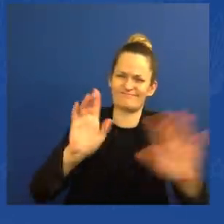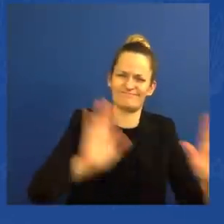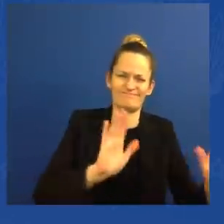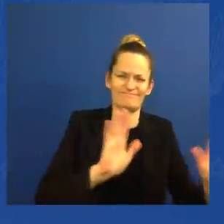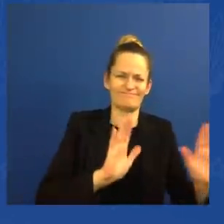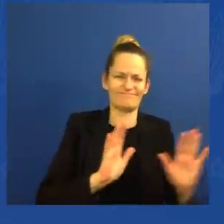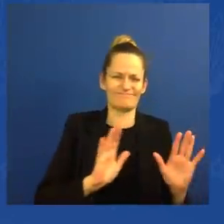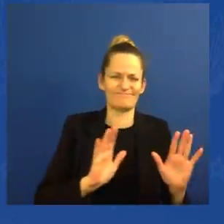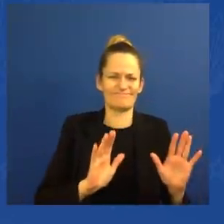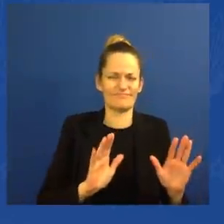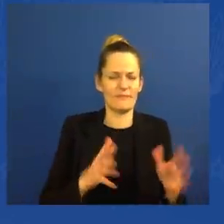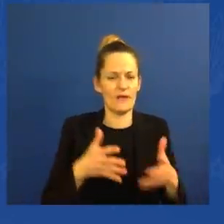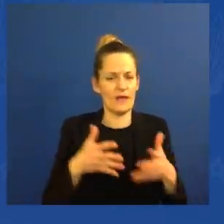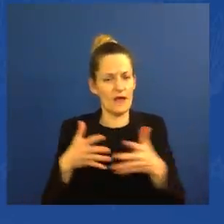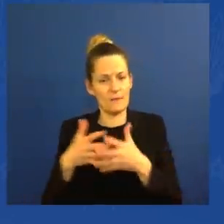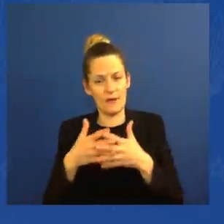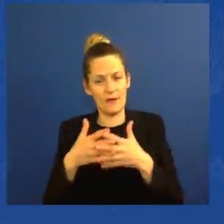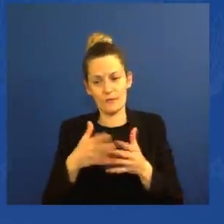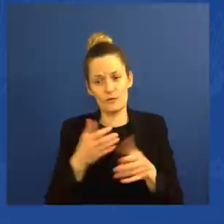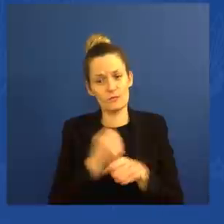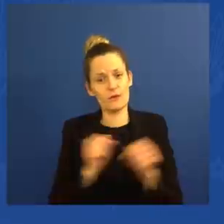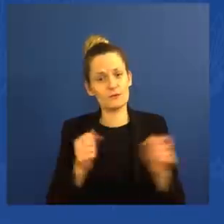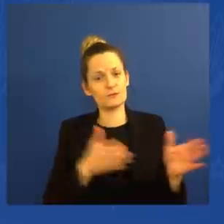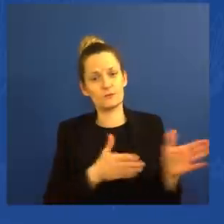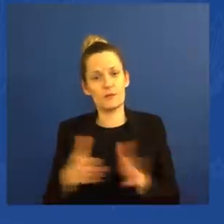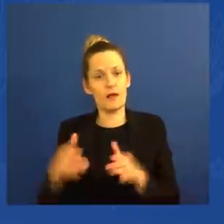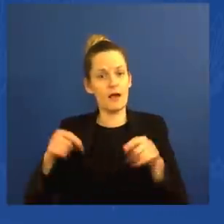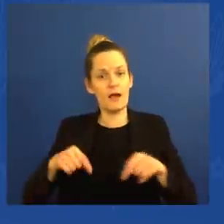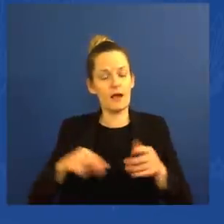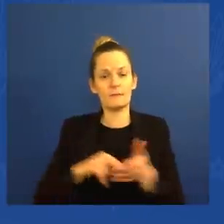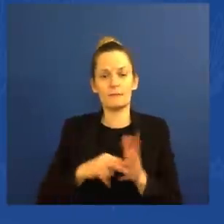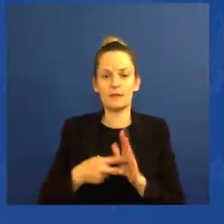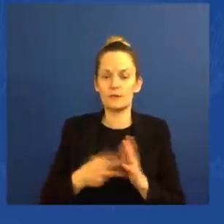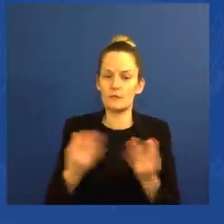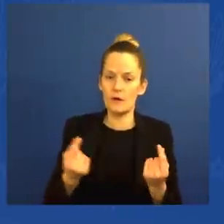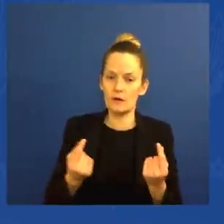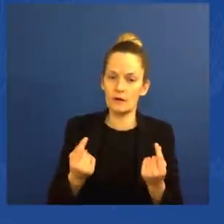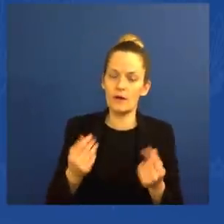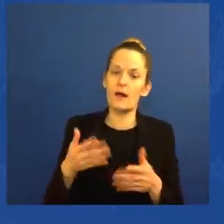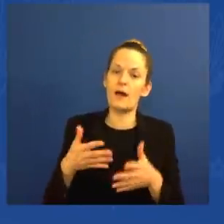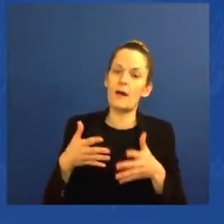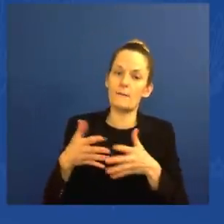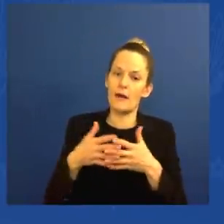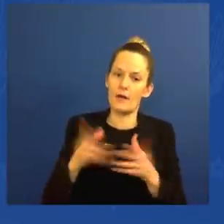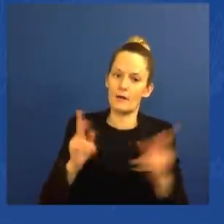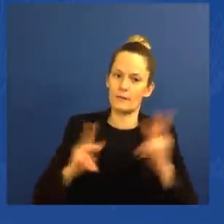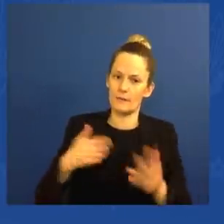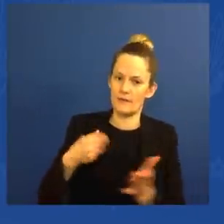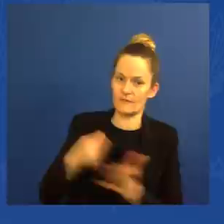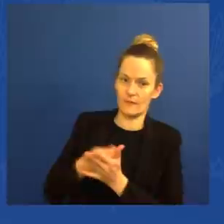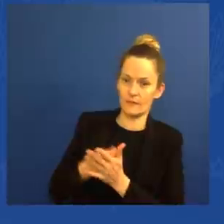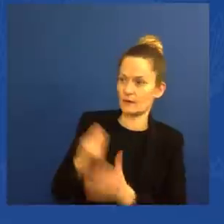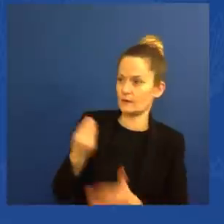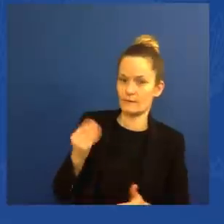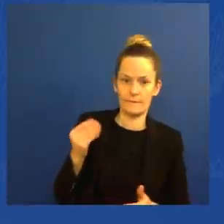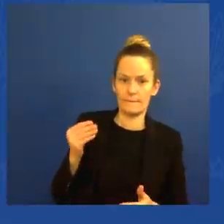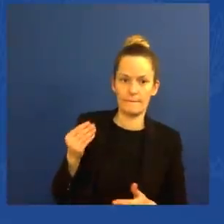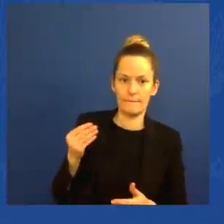their pockets. And during the pandemic, they wanted to spend that money not on restaurants and vacations because of